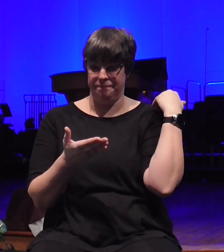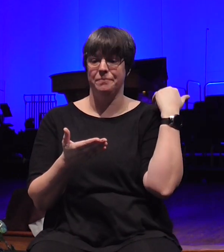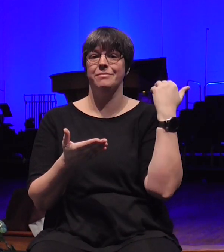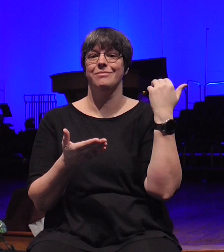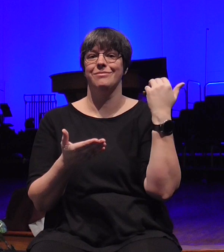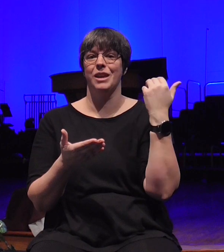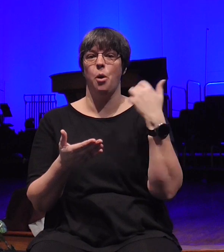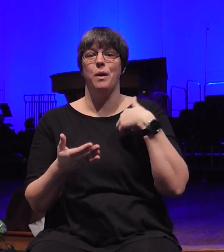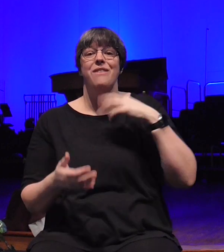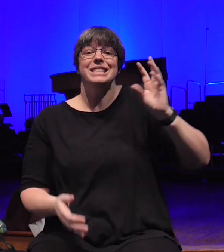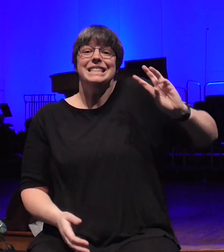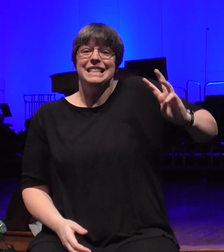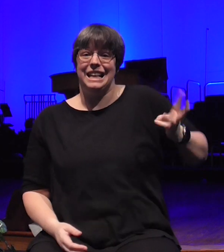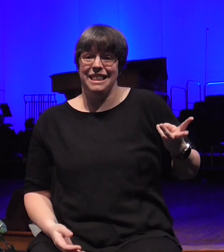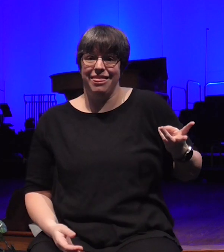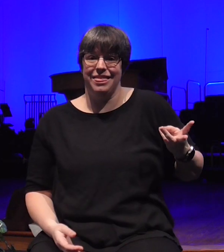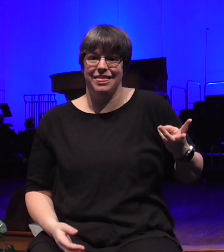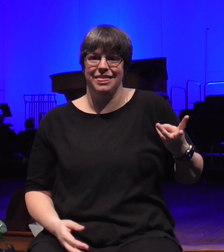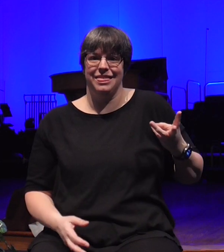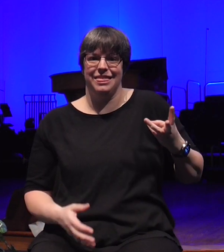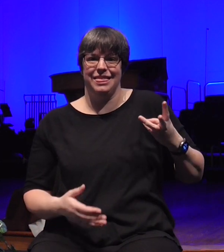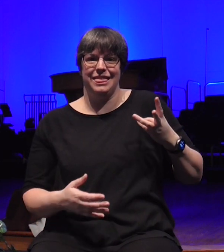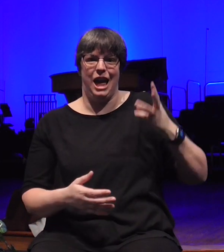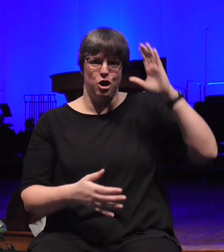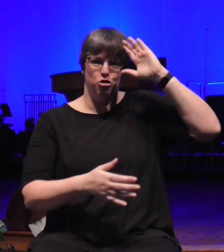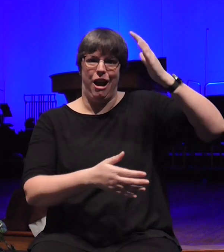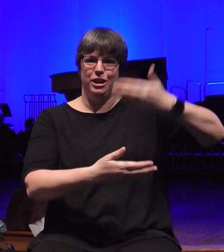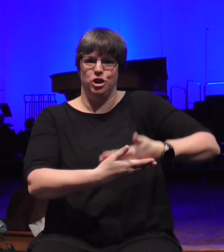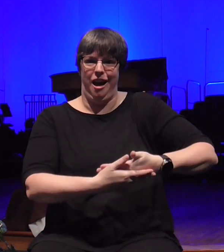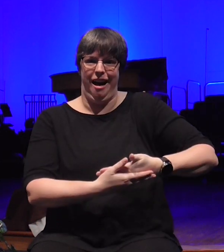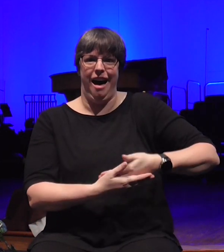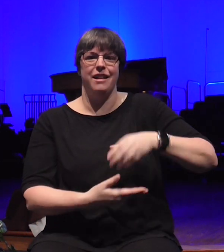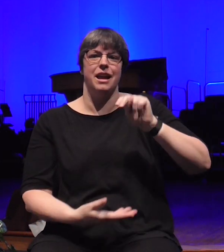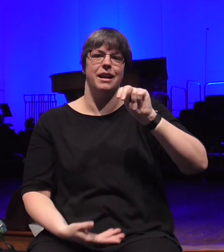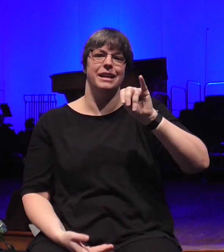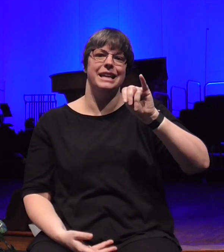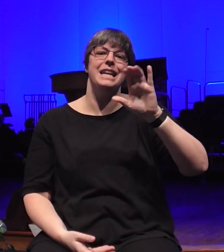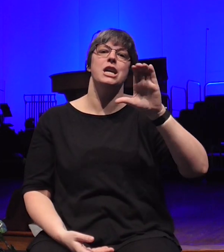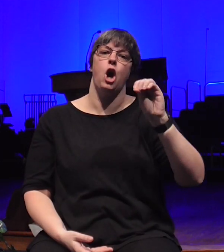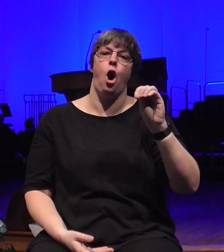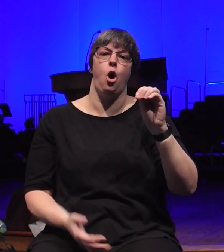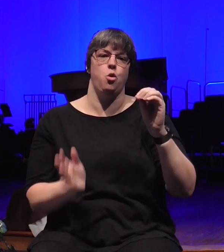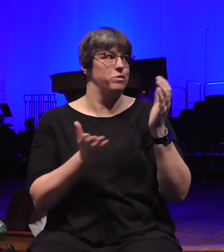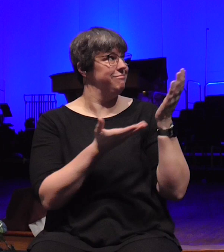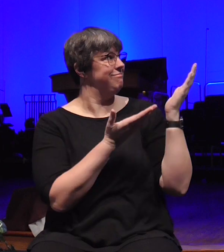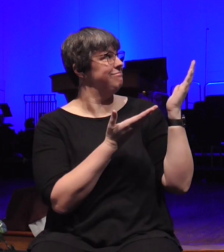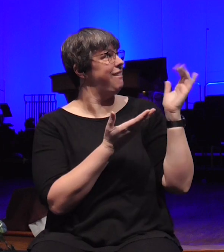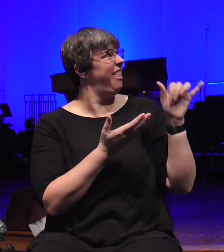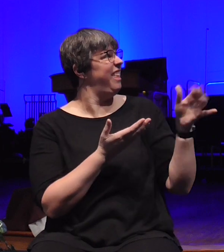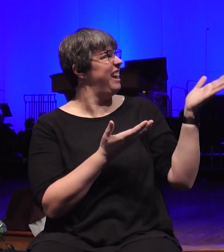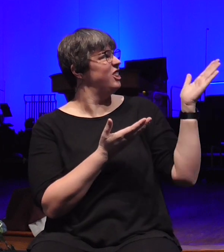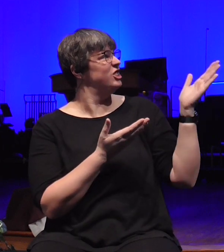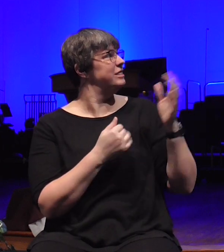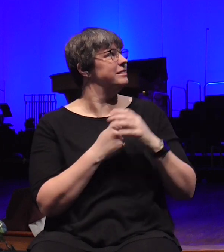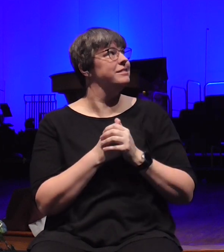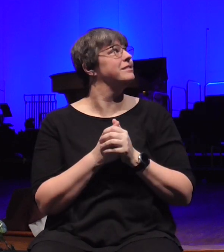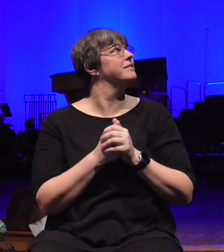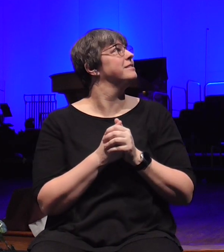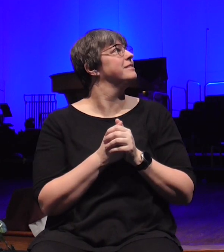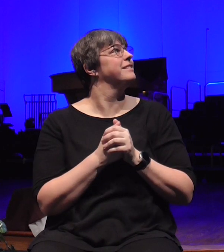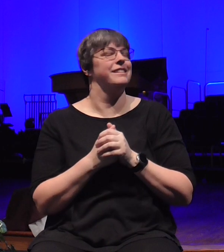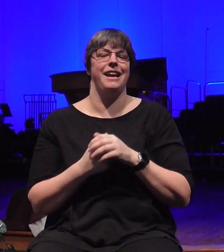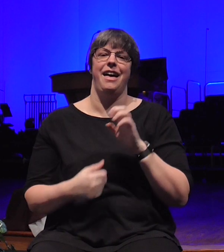6th grandchild, little Nico. Here I am basking over little Nico. Here's Erica doing